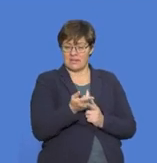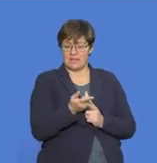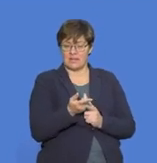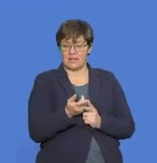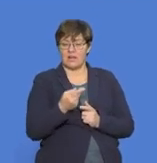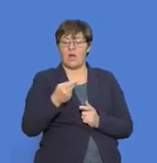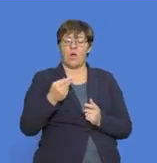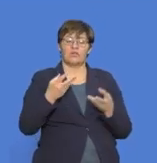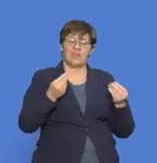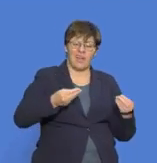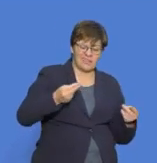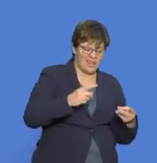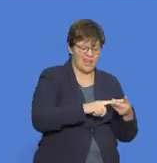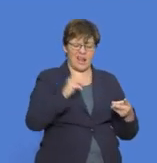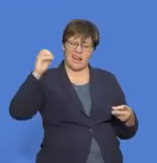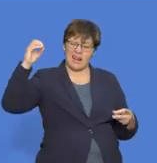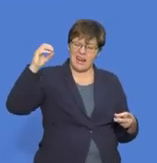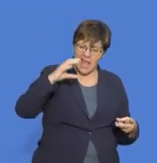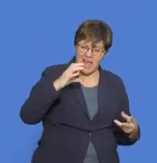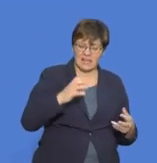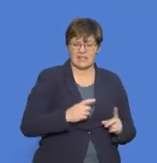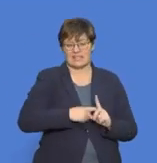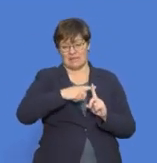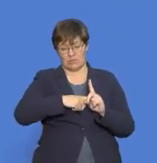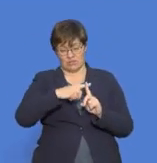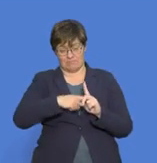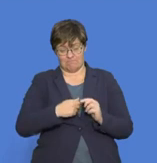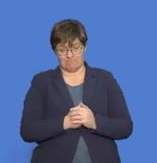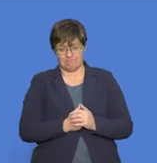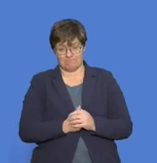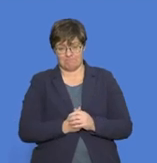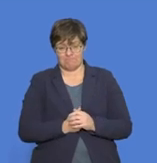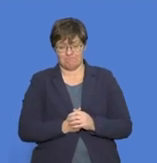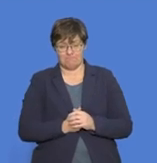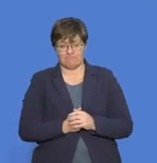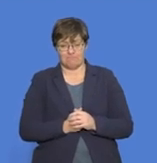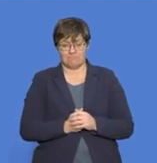humidity, light, and temperature.